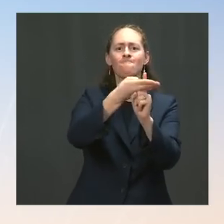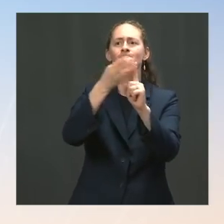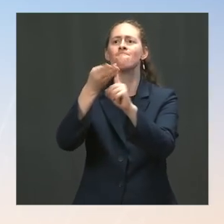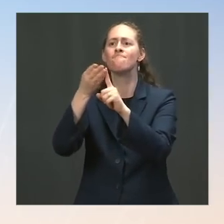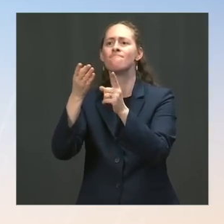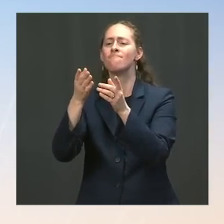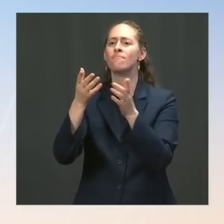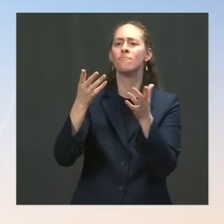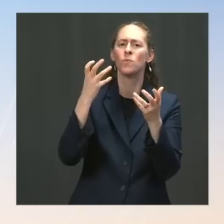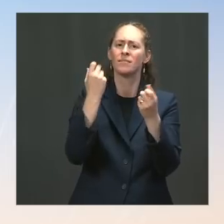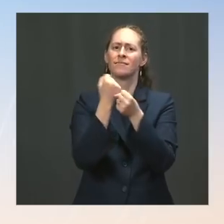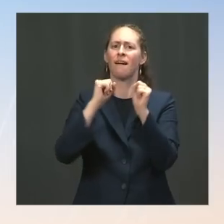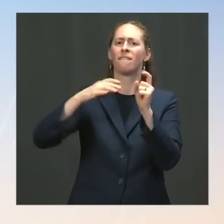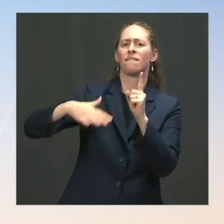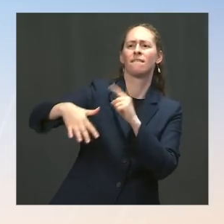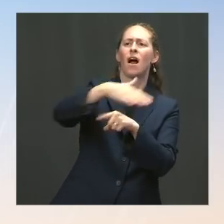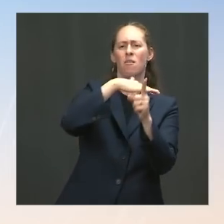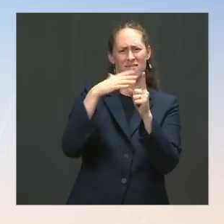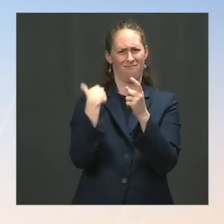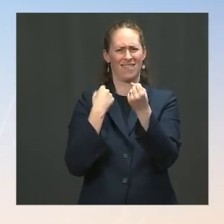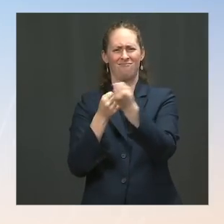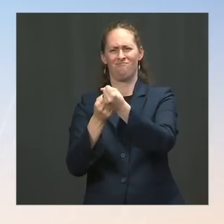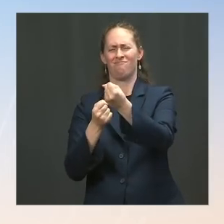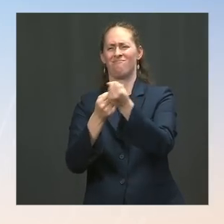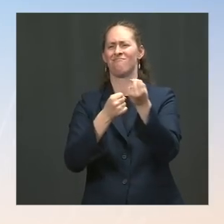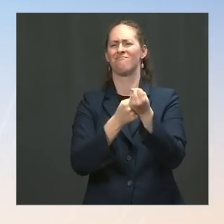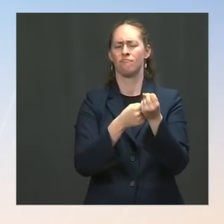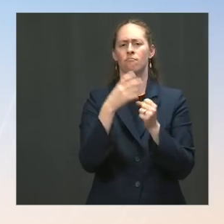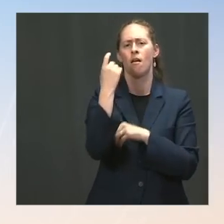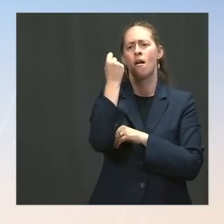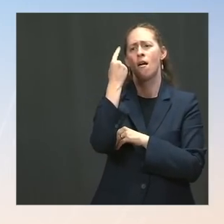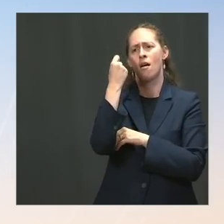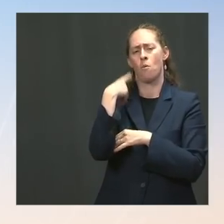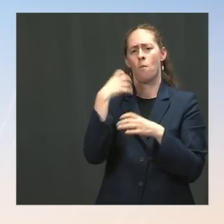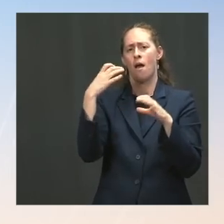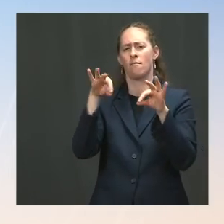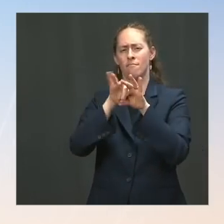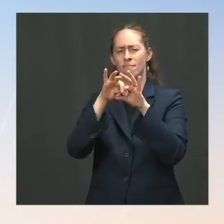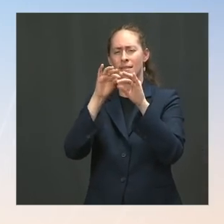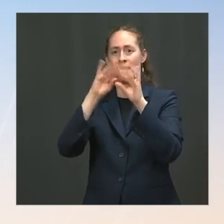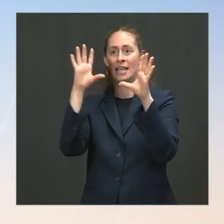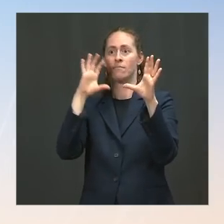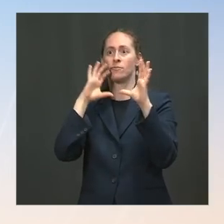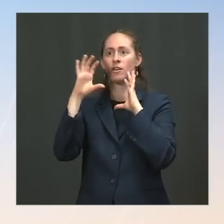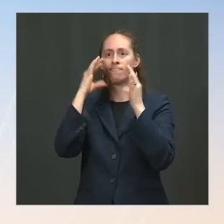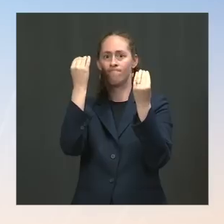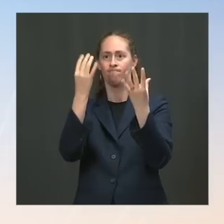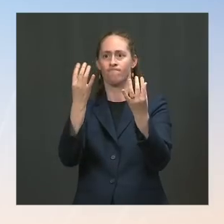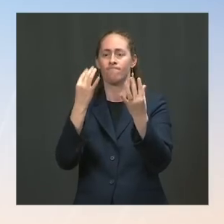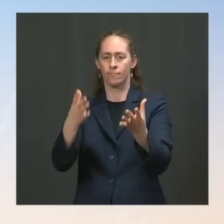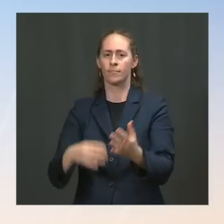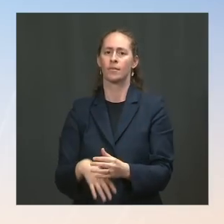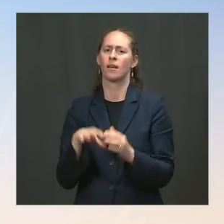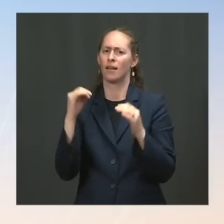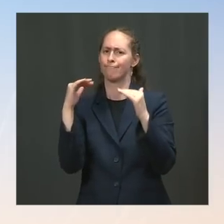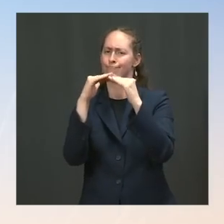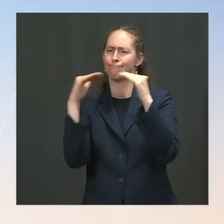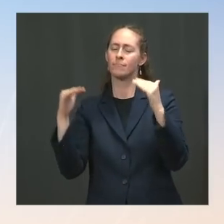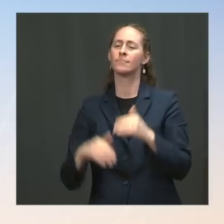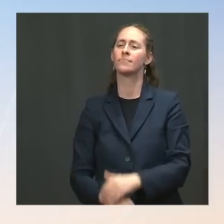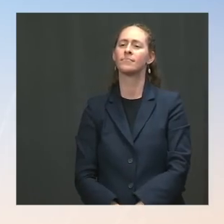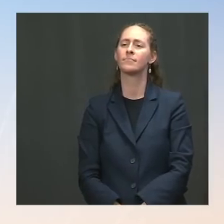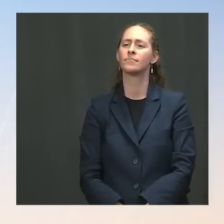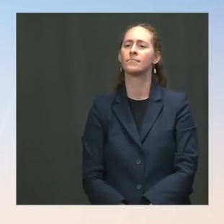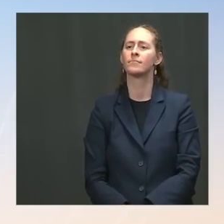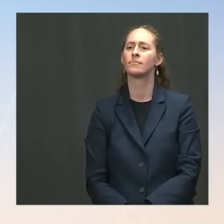ensure that it's done in a transparent way, that it's done in an equitable way, that if there are verification requirements, it can be done digitally. There are a range of ways to